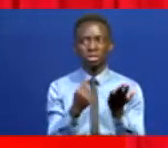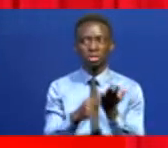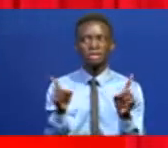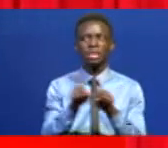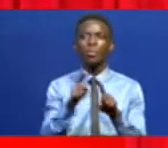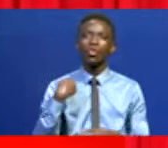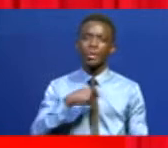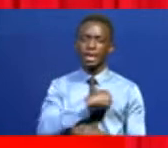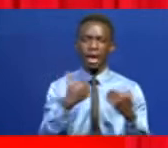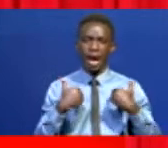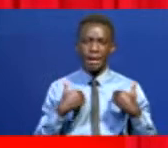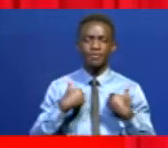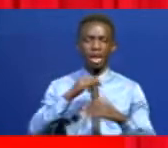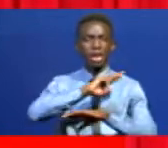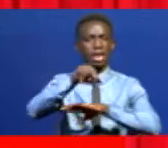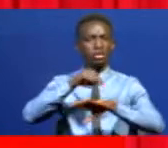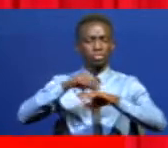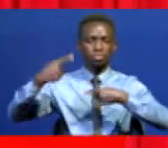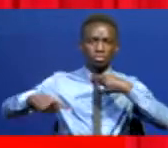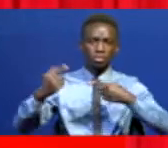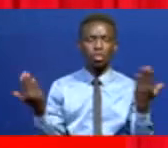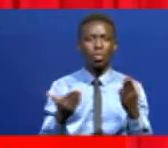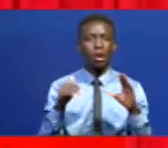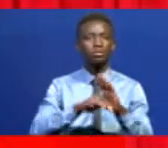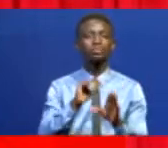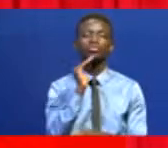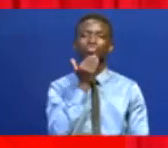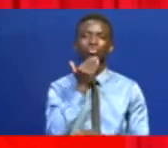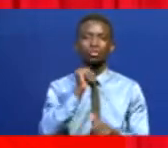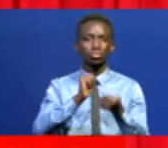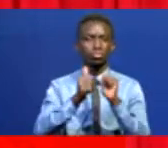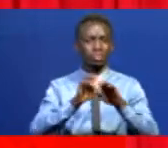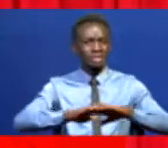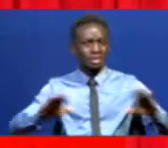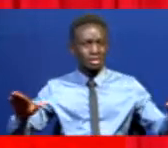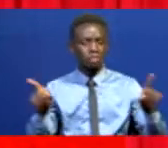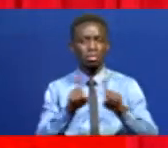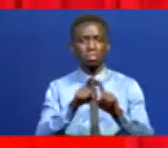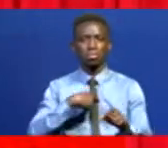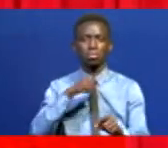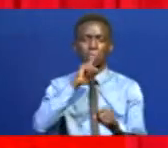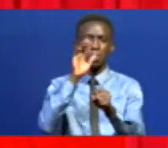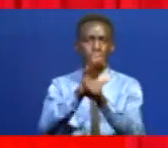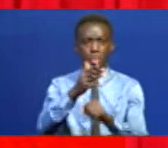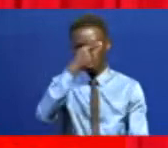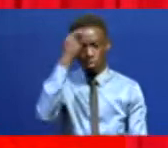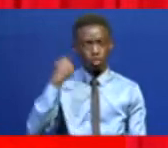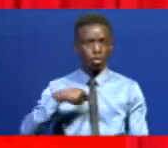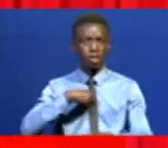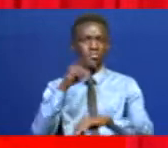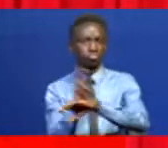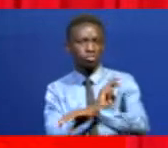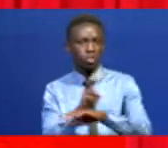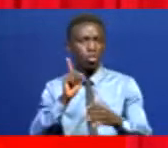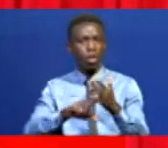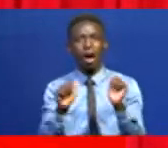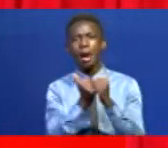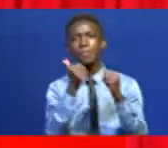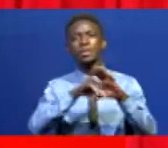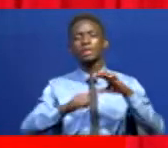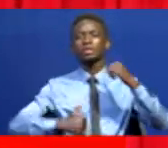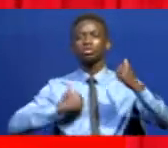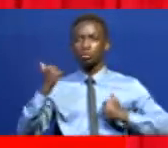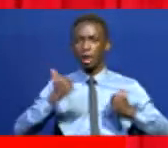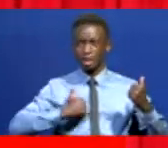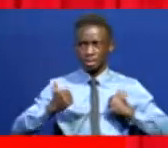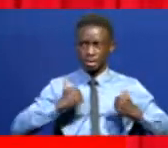the national competitions in Pukungu, and we want to assure you, because we are monitoring what is happening in Rwanda, this time